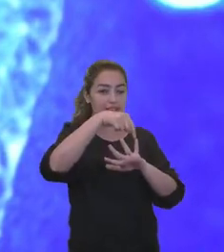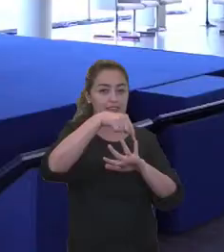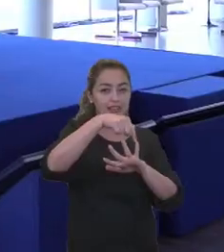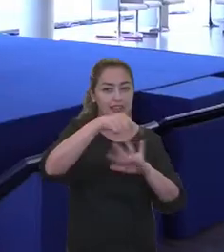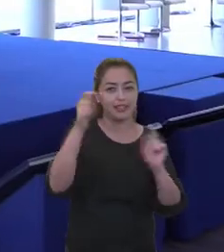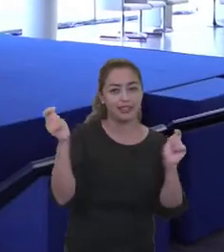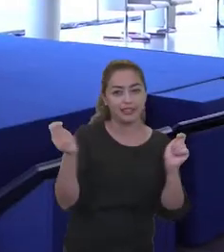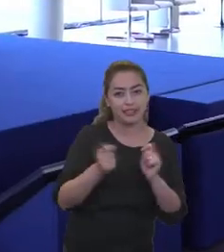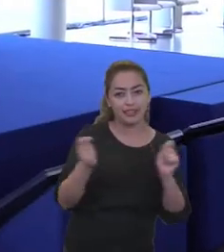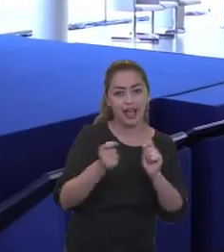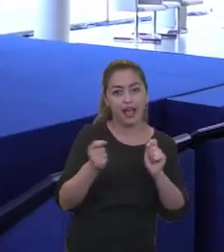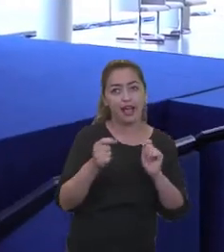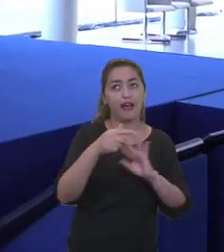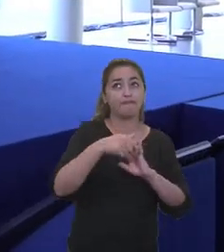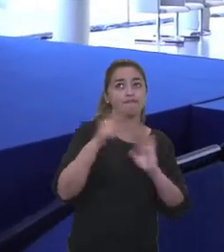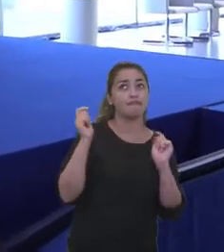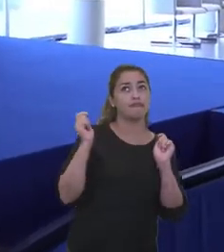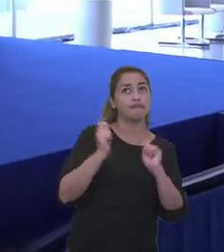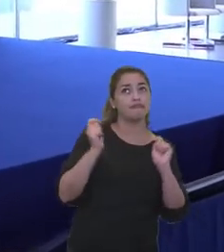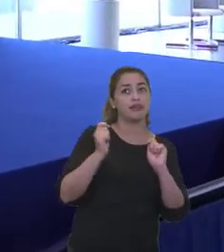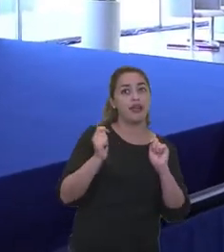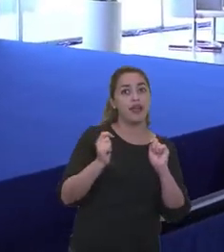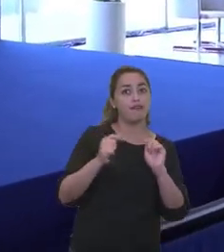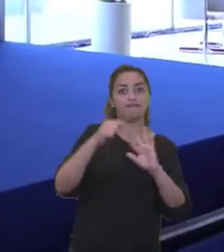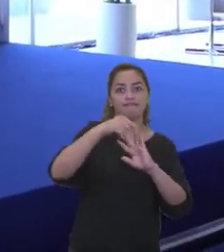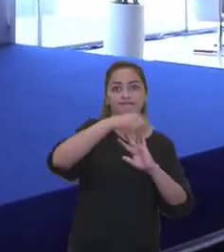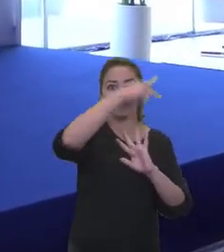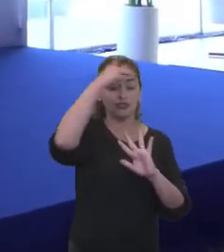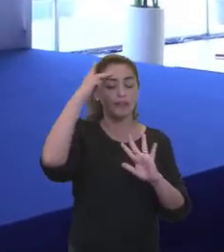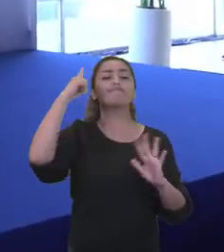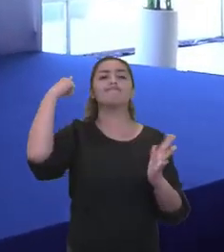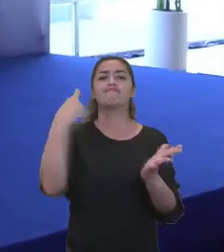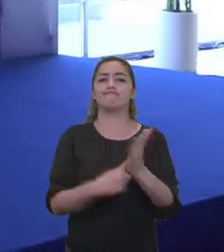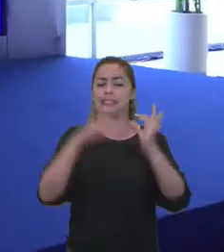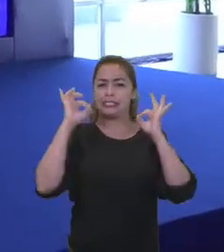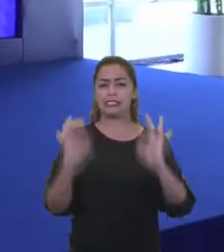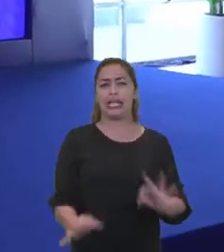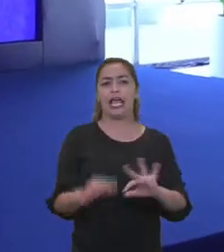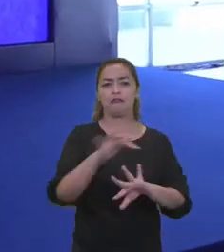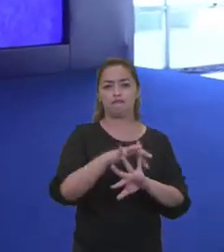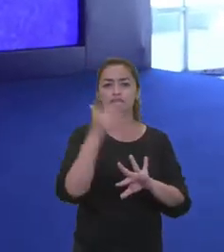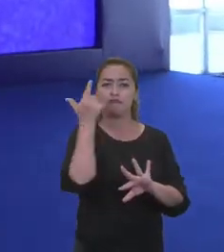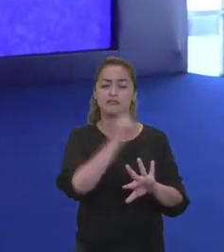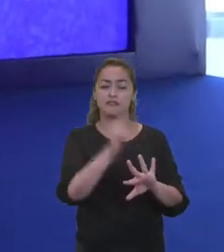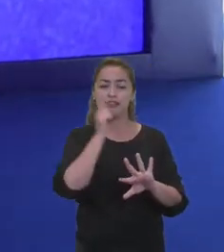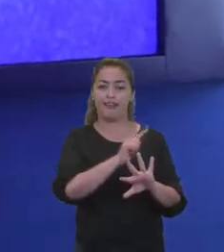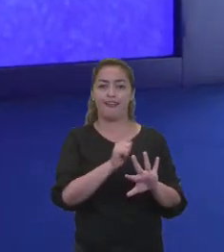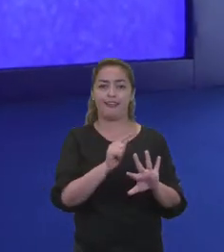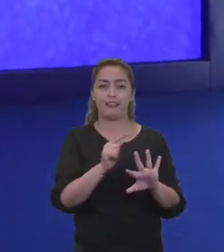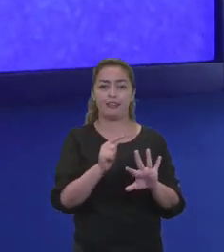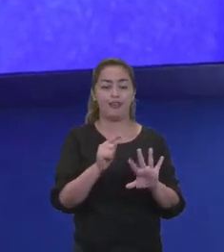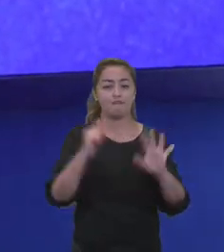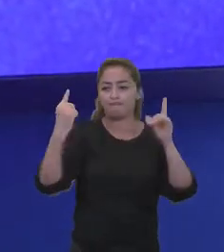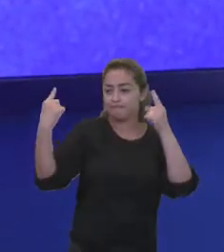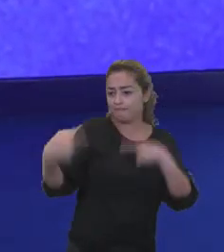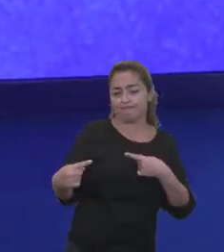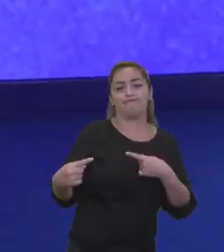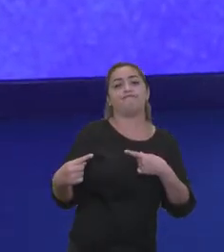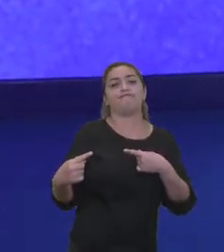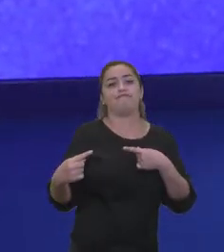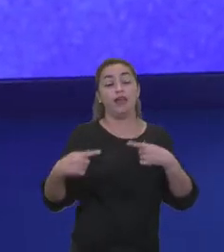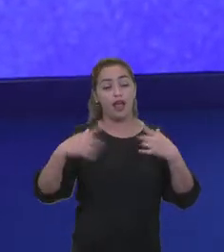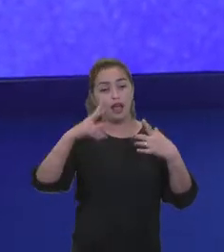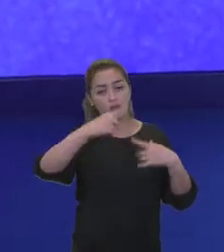something as being a possibility turned into a reality, meaning everything we do every day by challenging